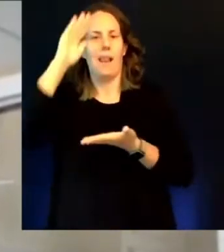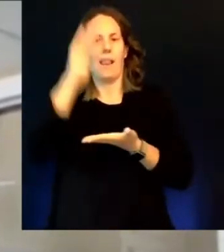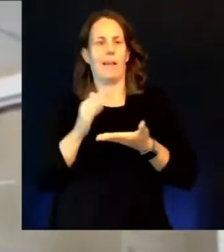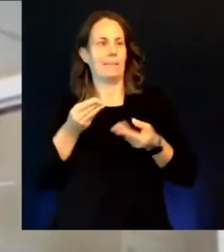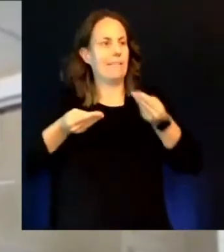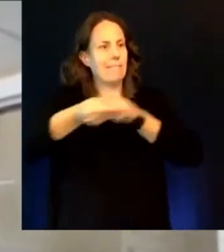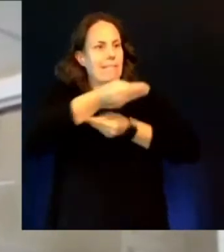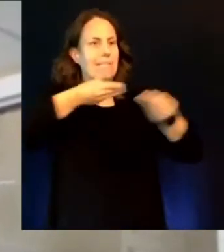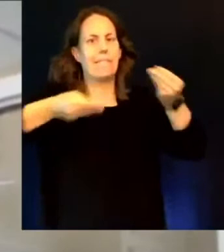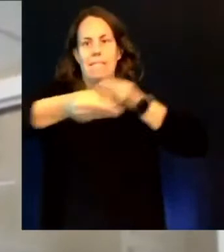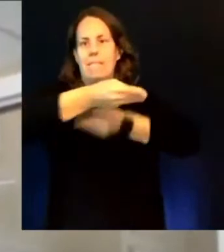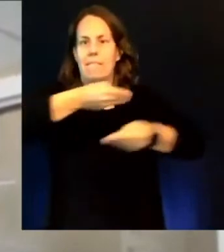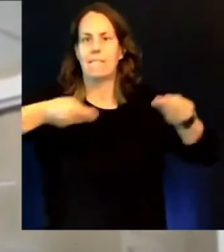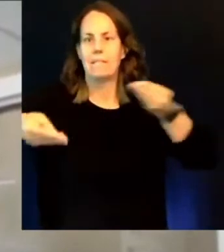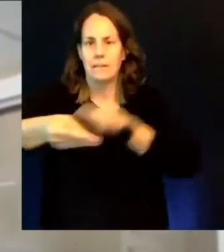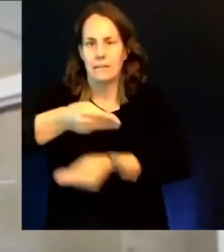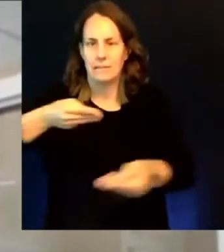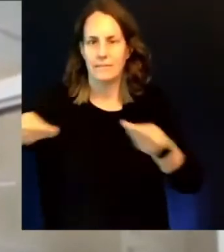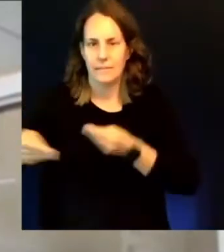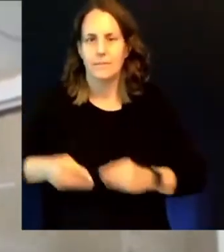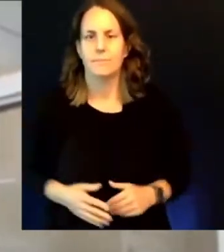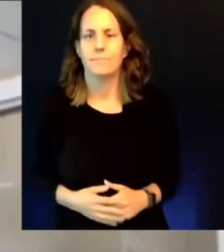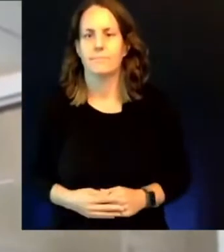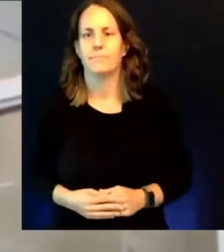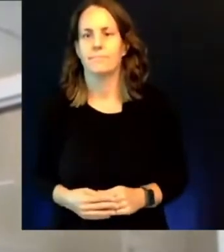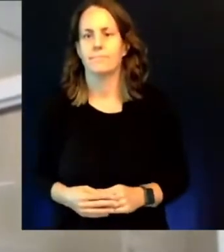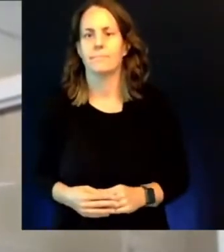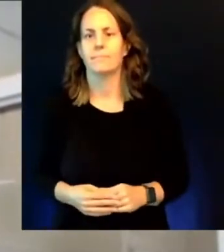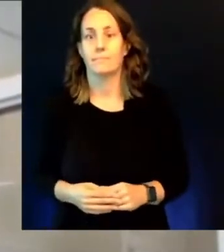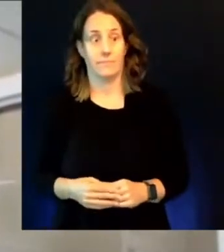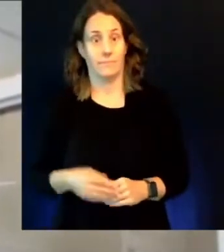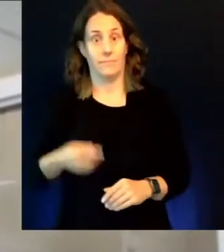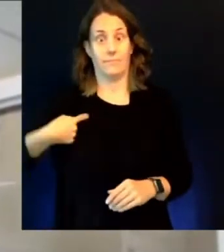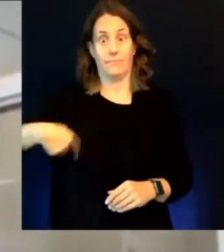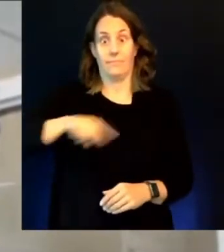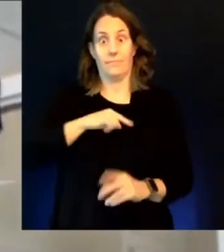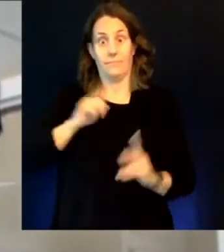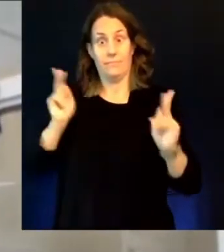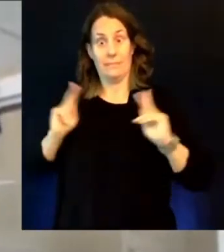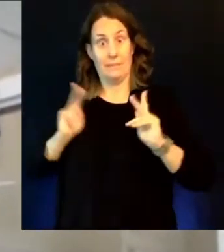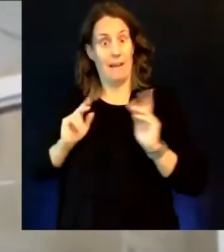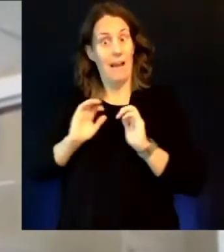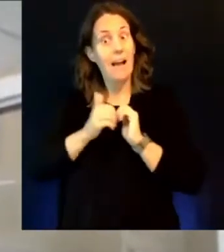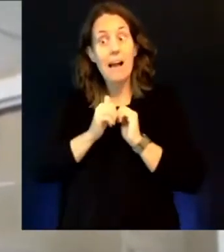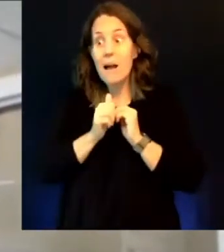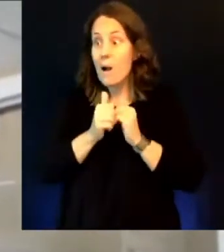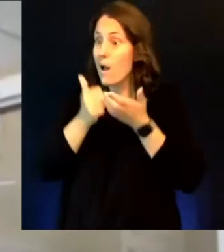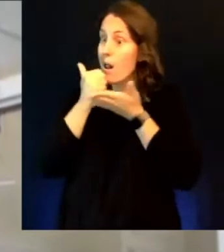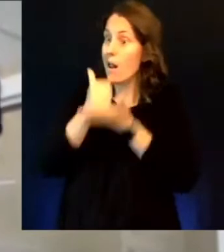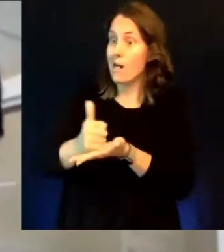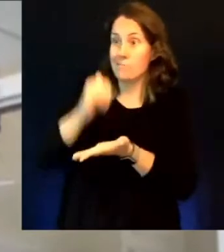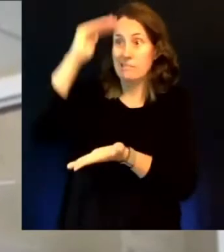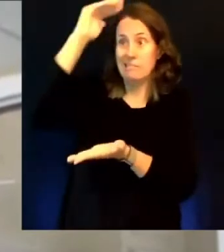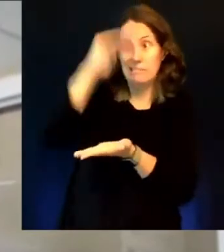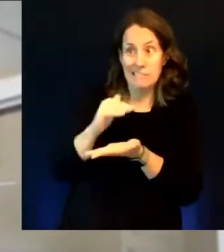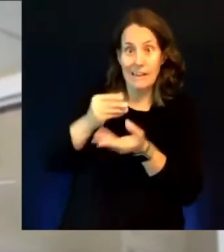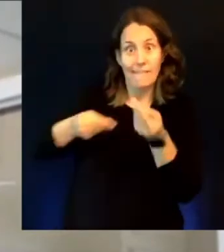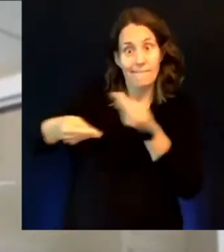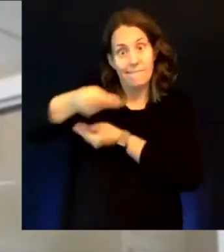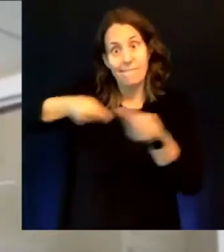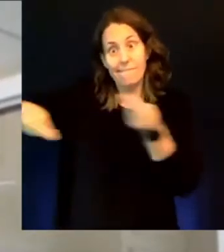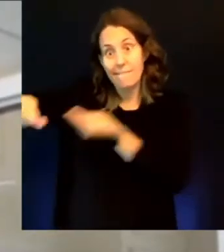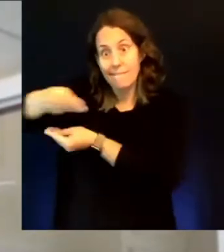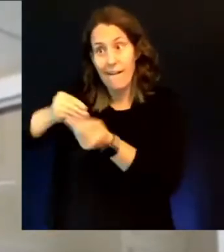of the virus, we need to do better and more of when we have a more infectious variant. And that's what we're seeing with Delta.